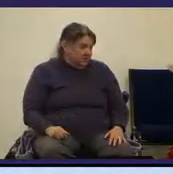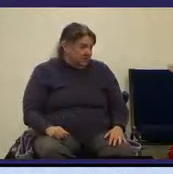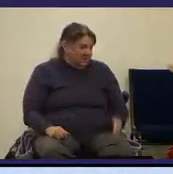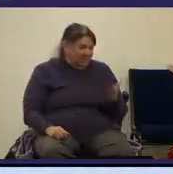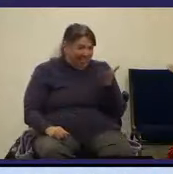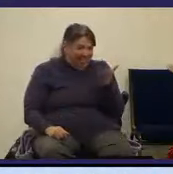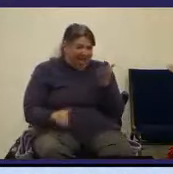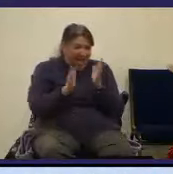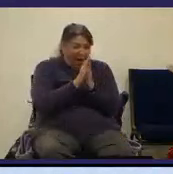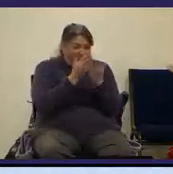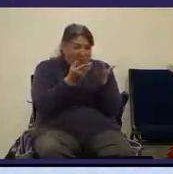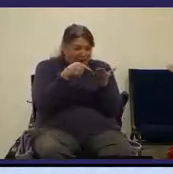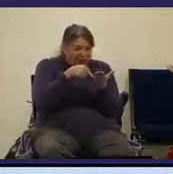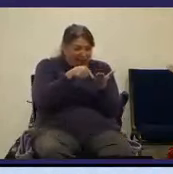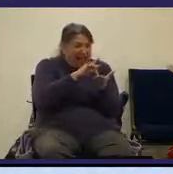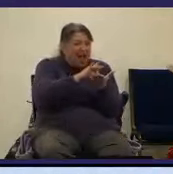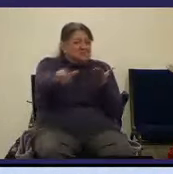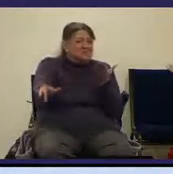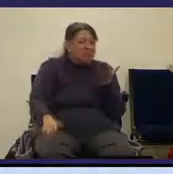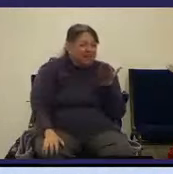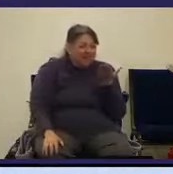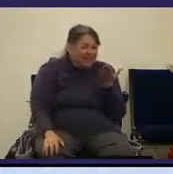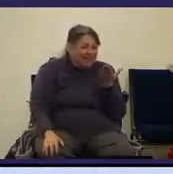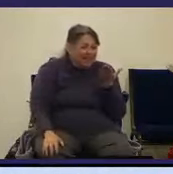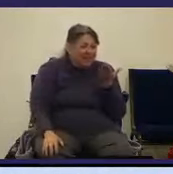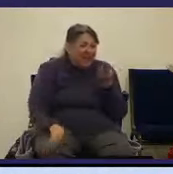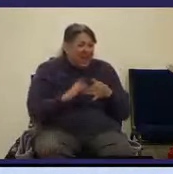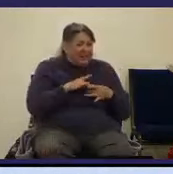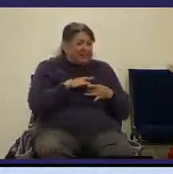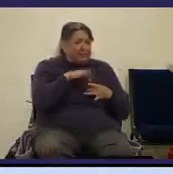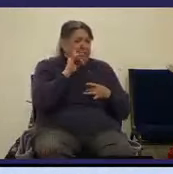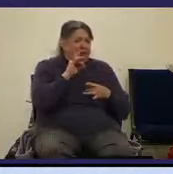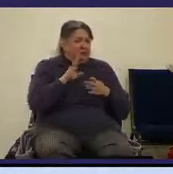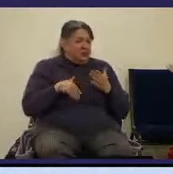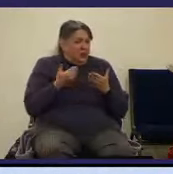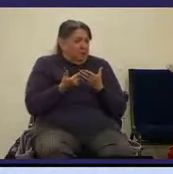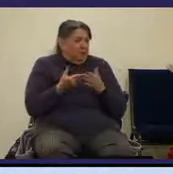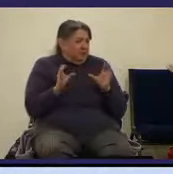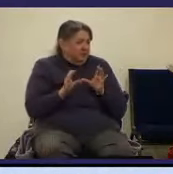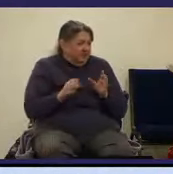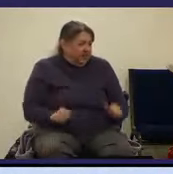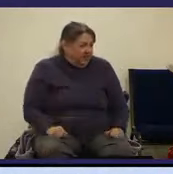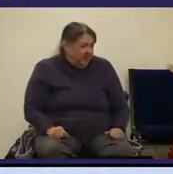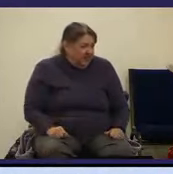something, anything that said your spiritual birth certificate.